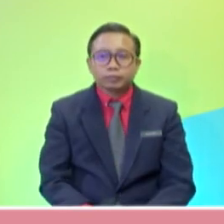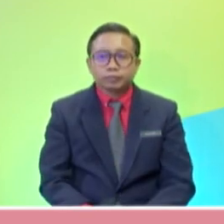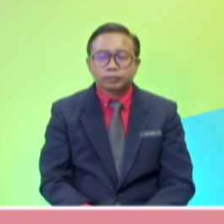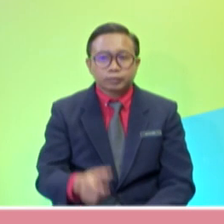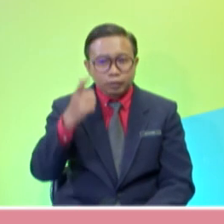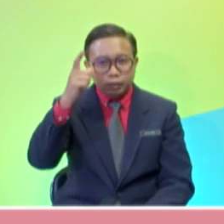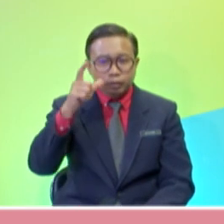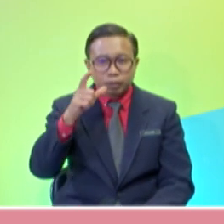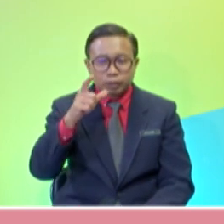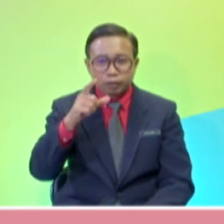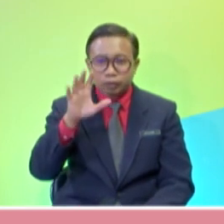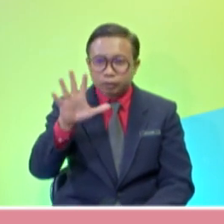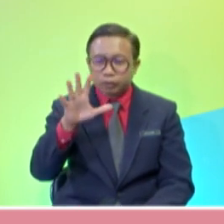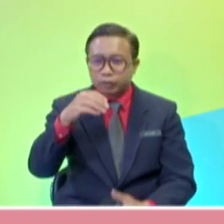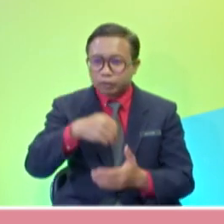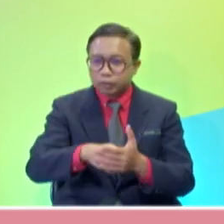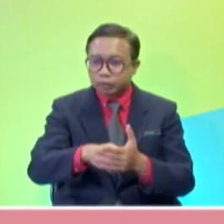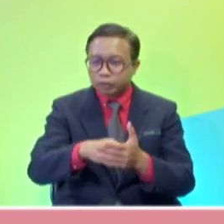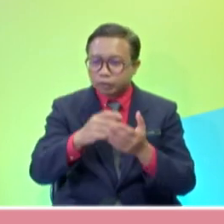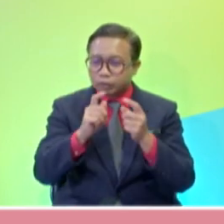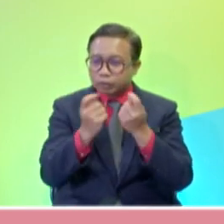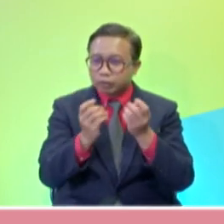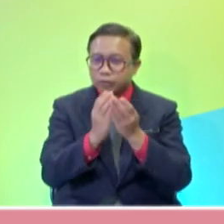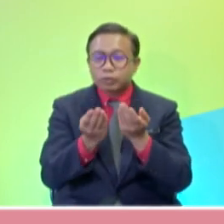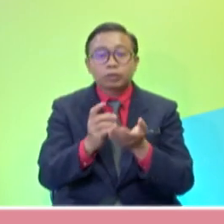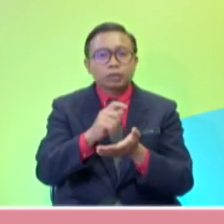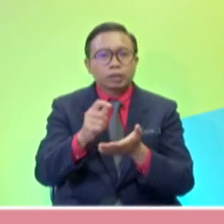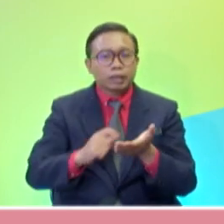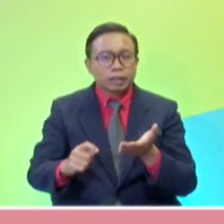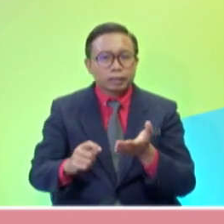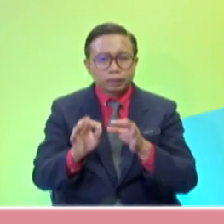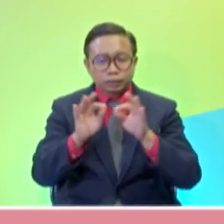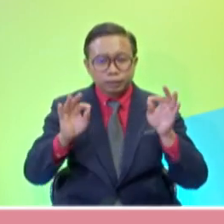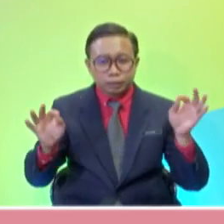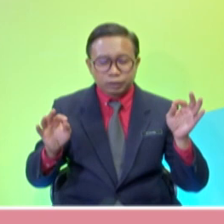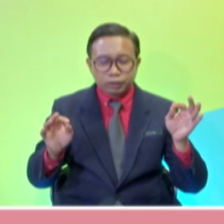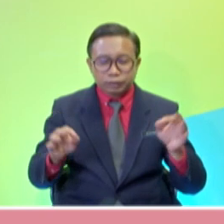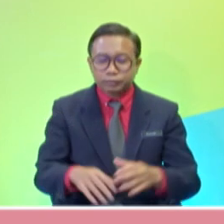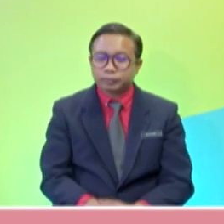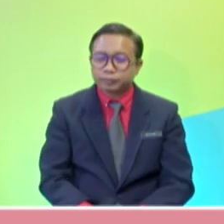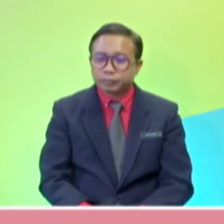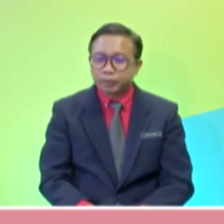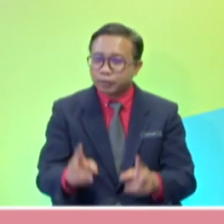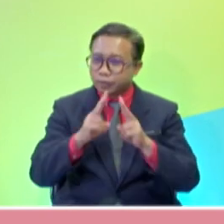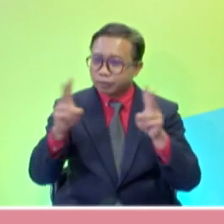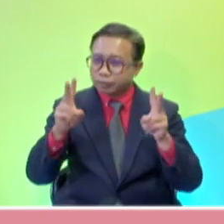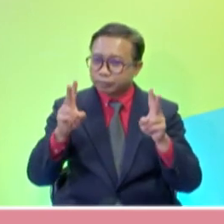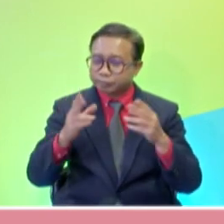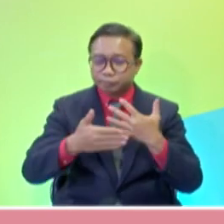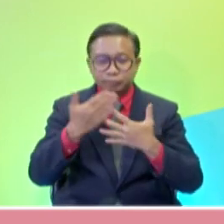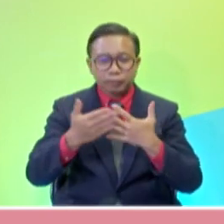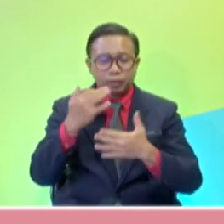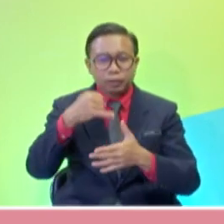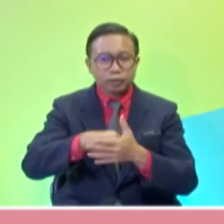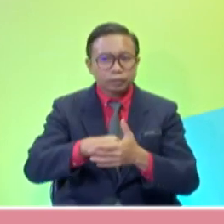at task 5 in your textbook. Rewrite the sentences using really. This one is quite easy, in my